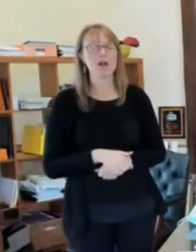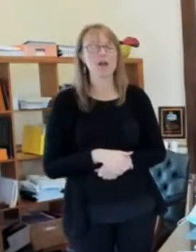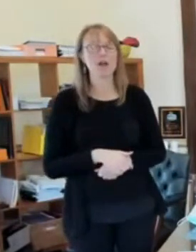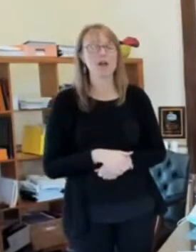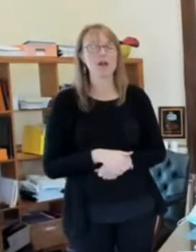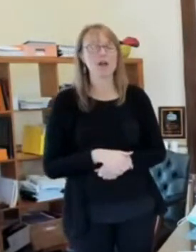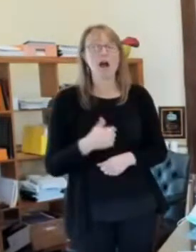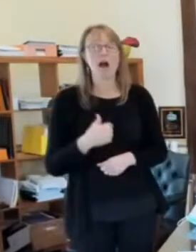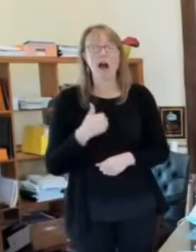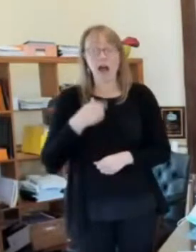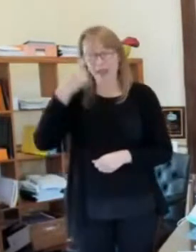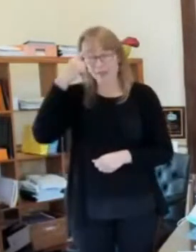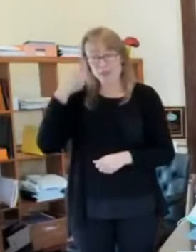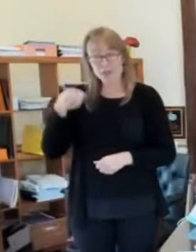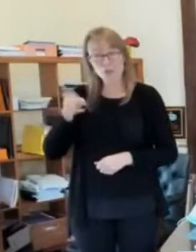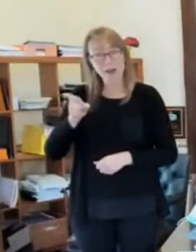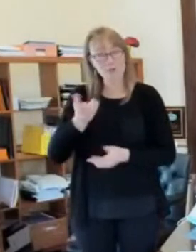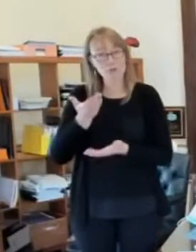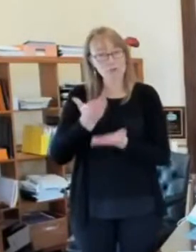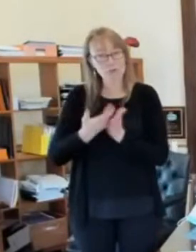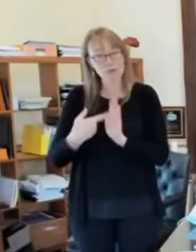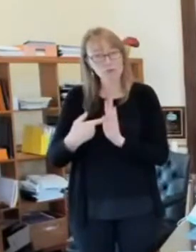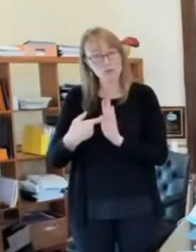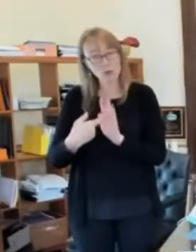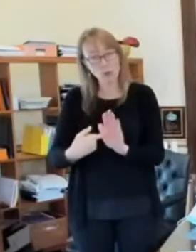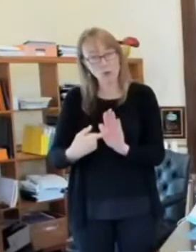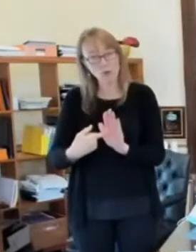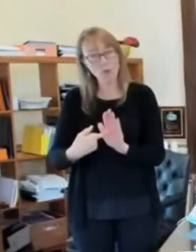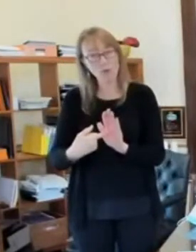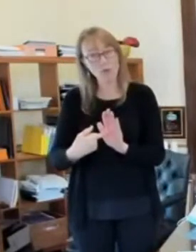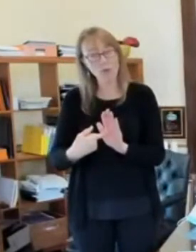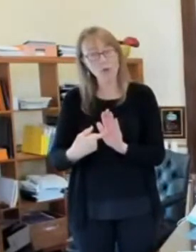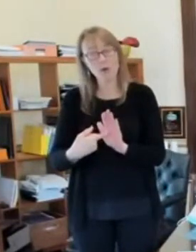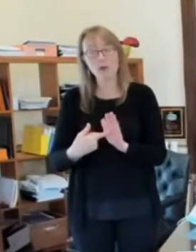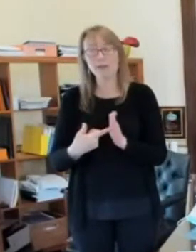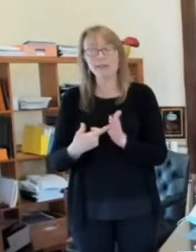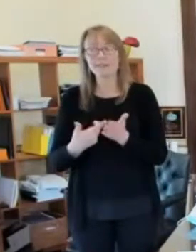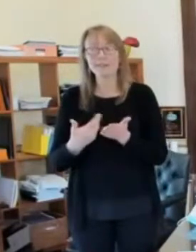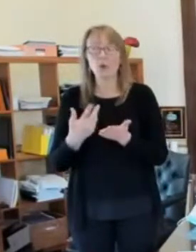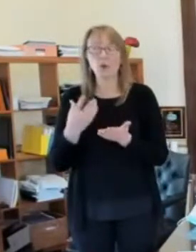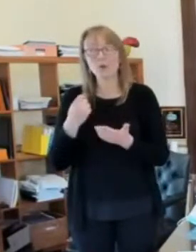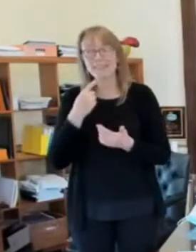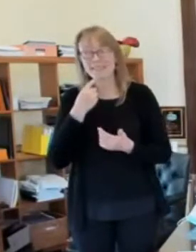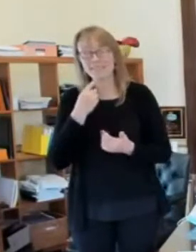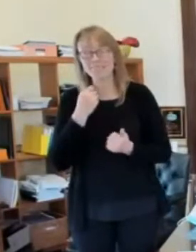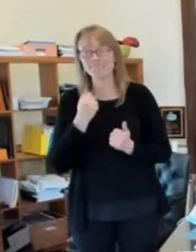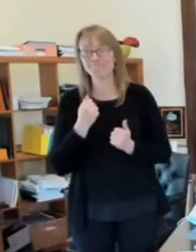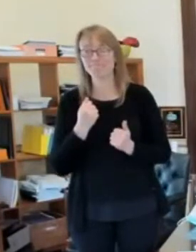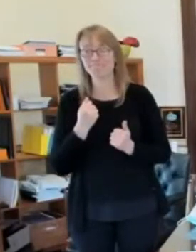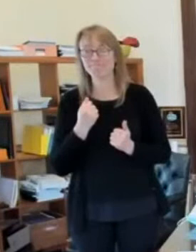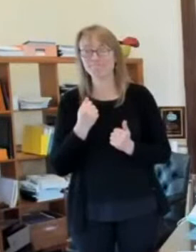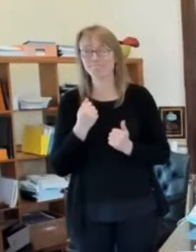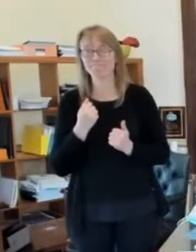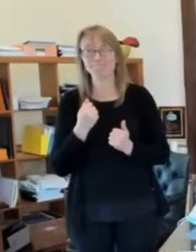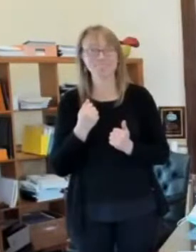it, but actual proof, somebody with,